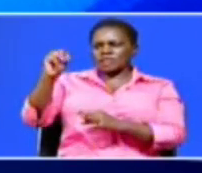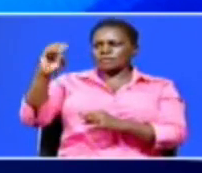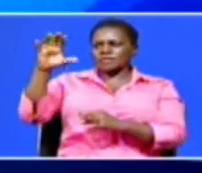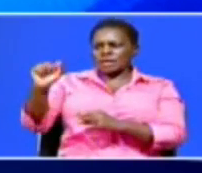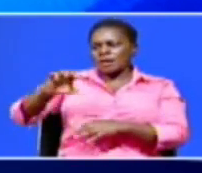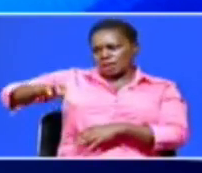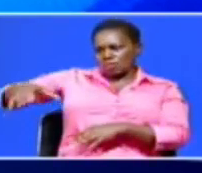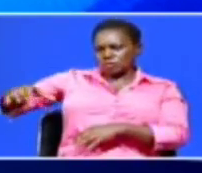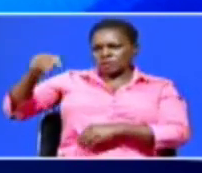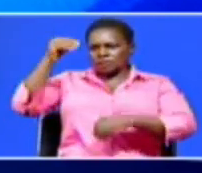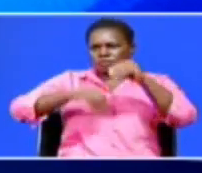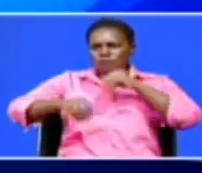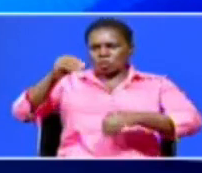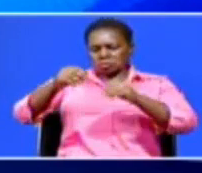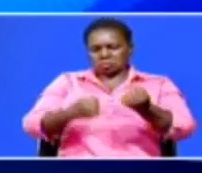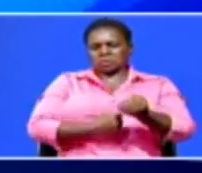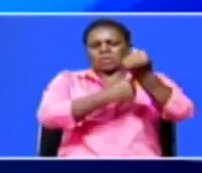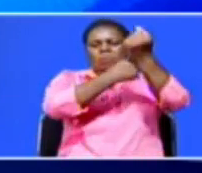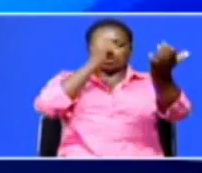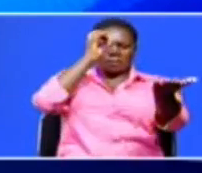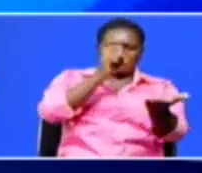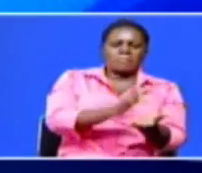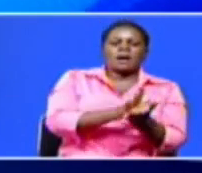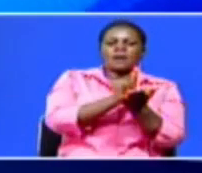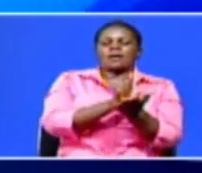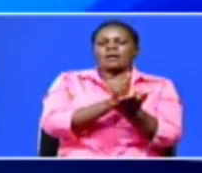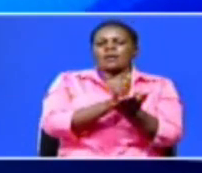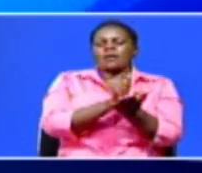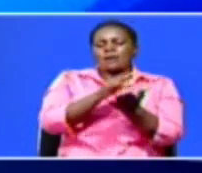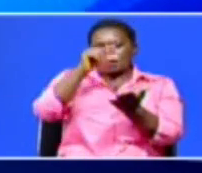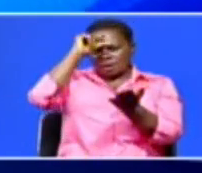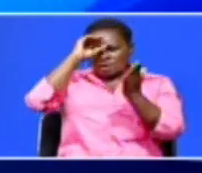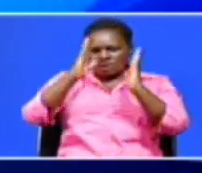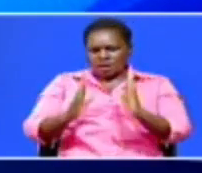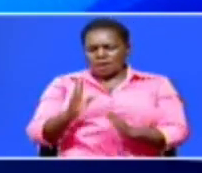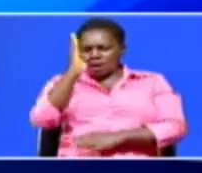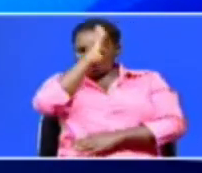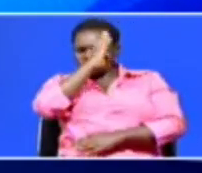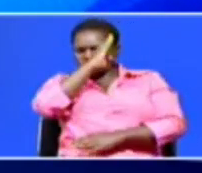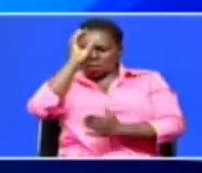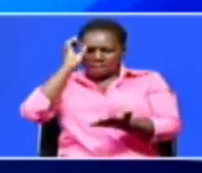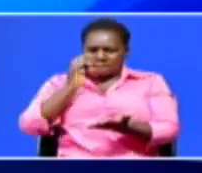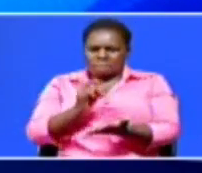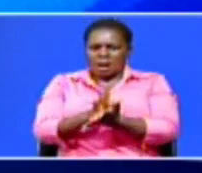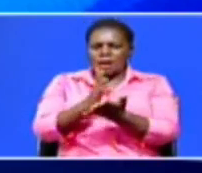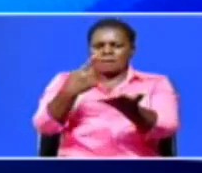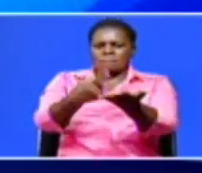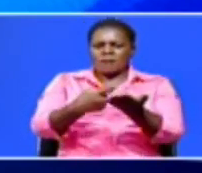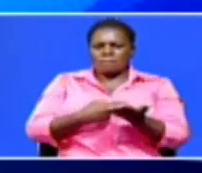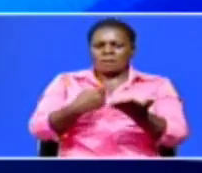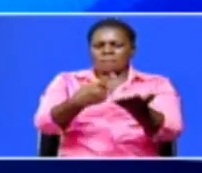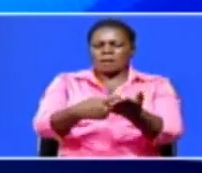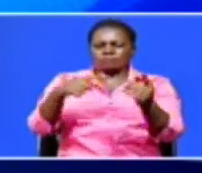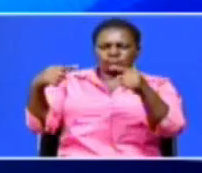the county voted in favour of a motion to impeach her. The embattled governor was this afternoon ousted in a motion marred